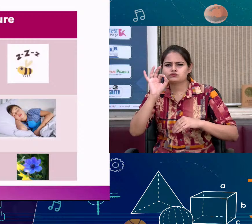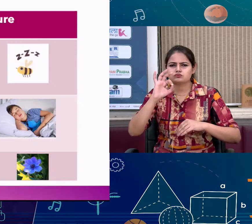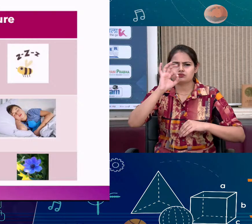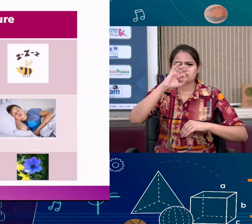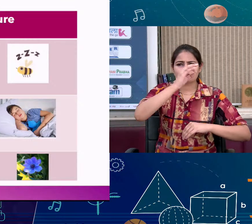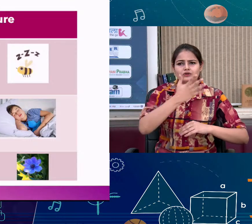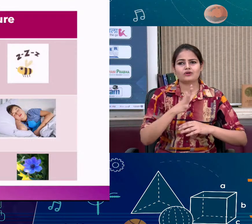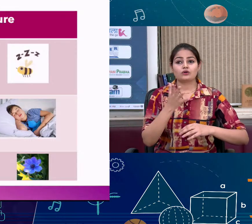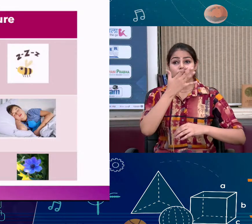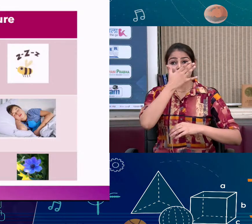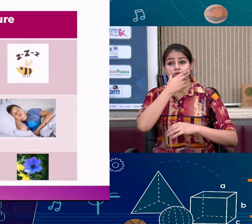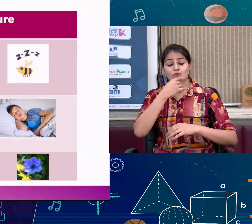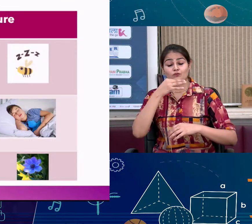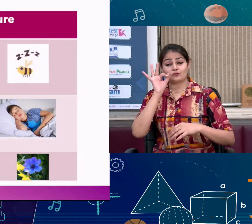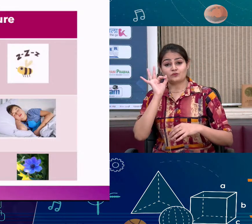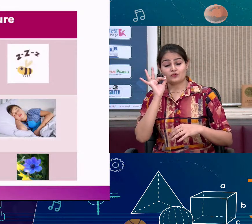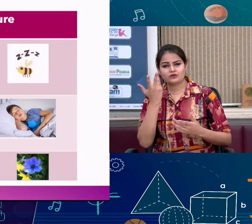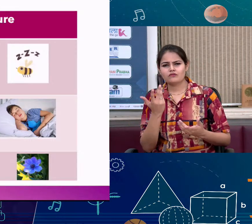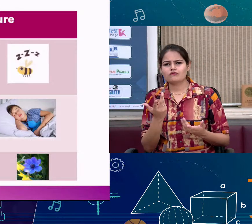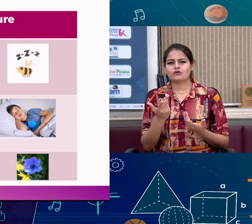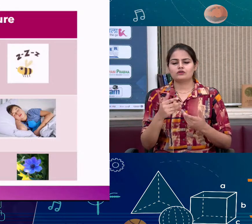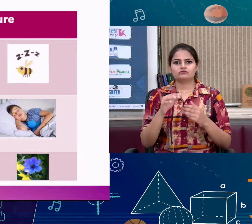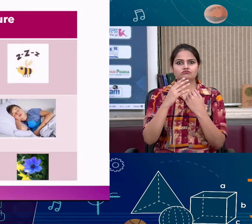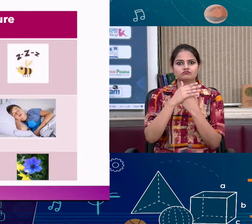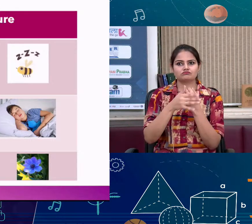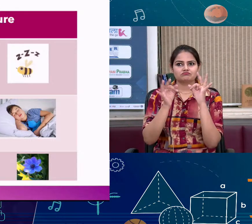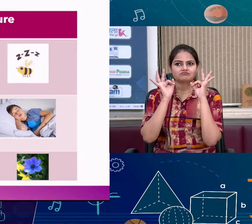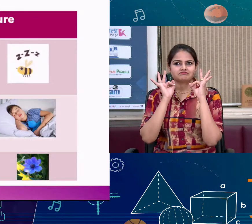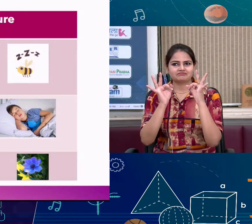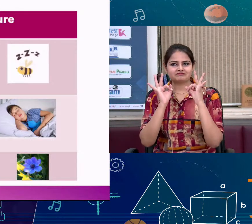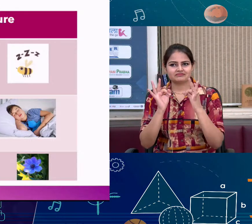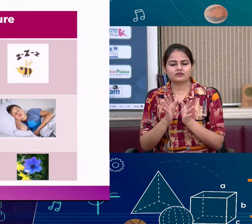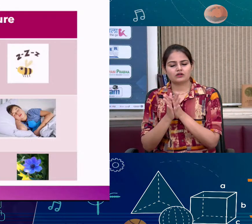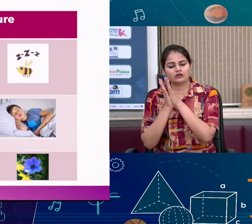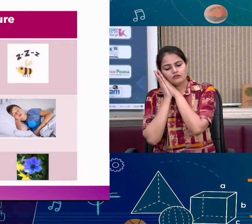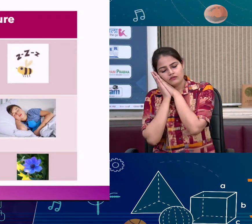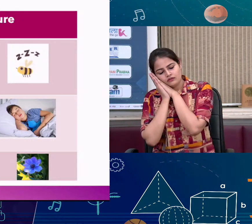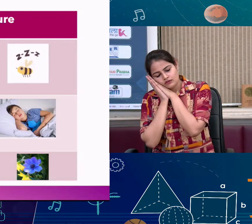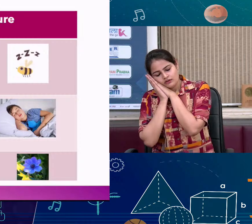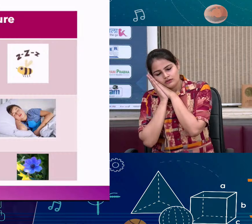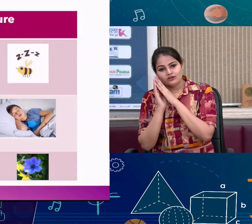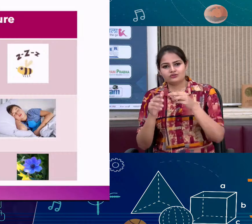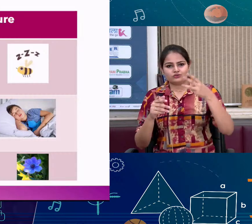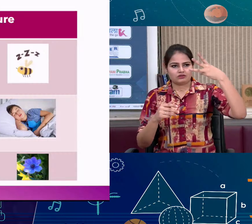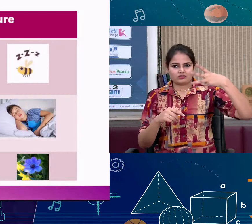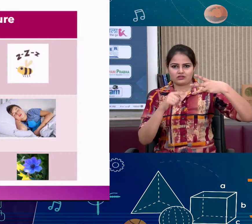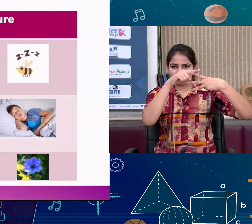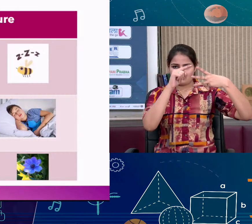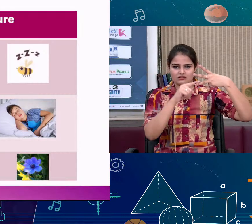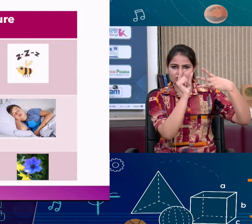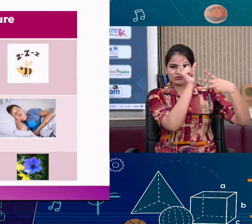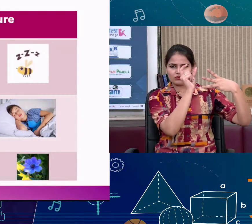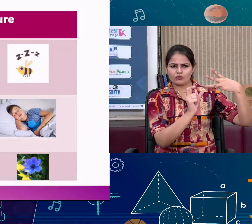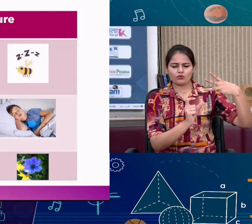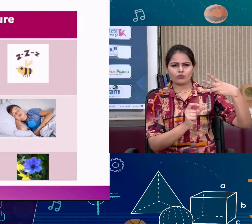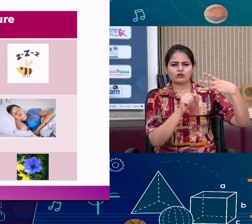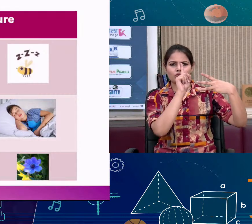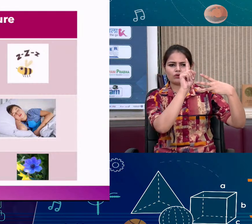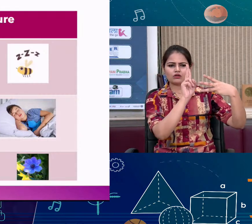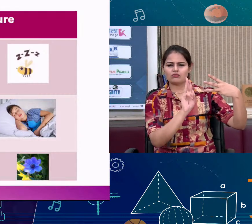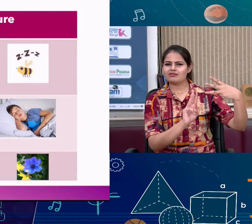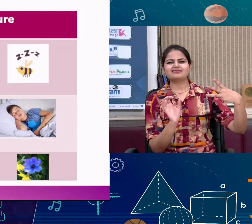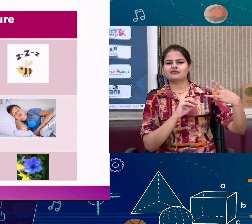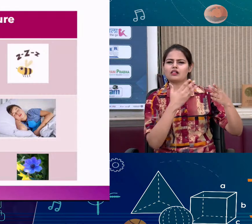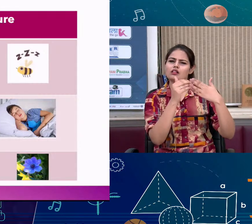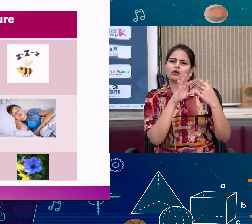or attractive. So these meanings are not in sequence. So you need to match the word with the